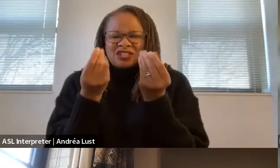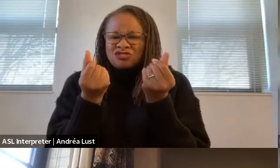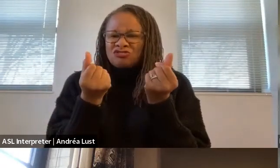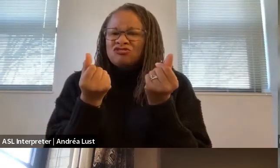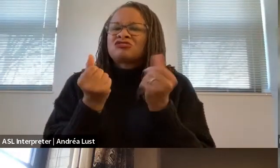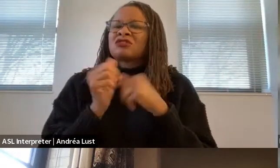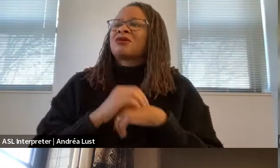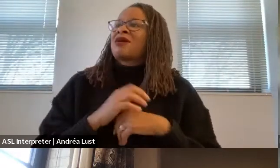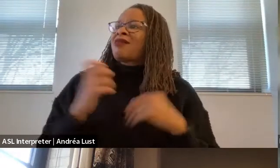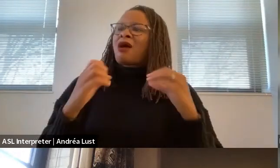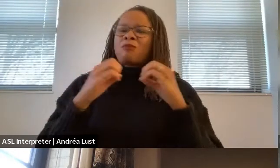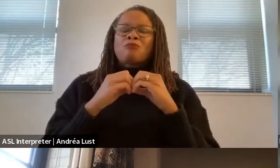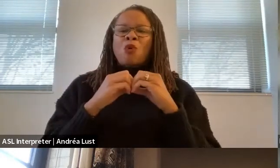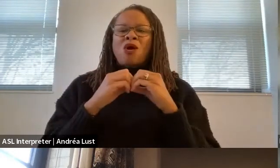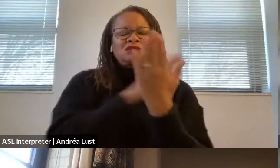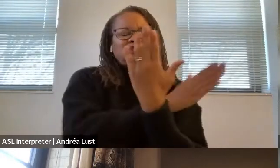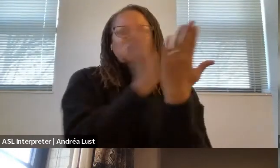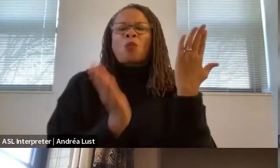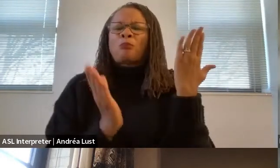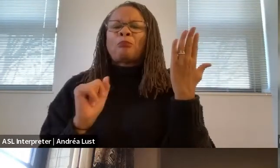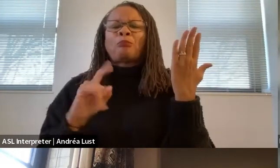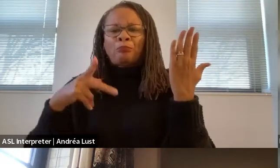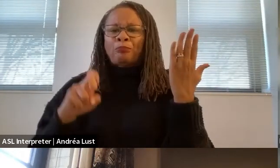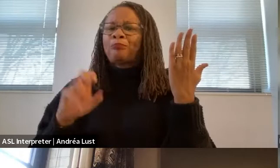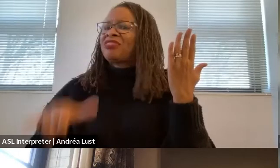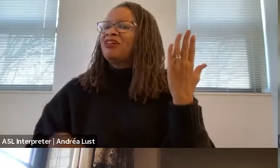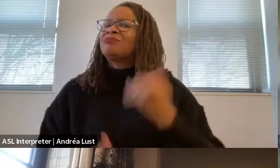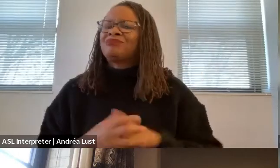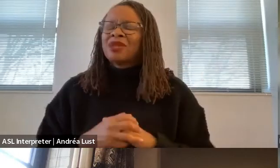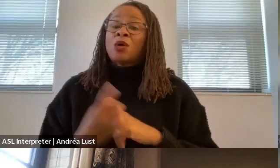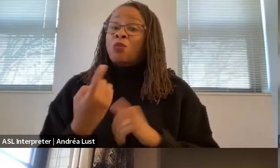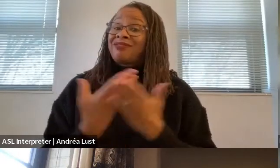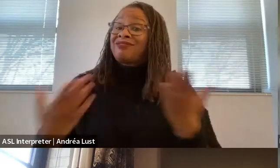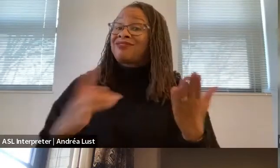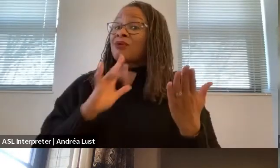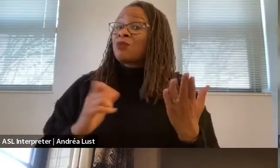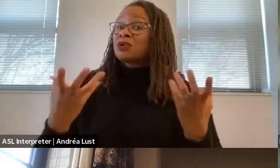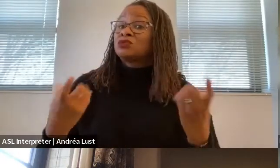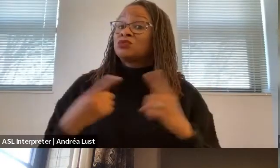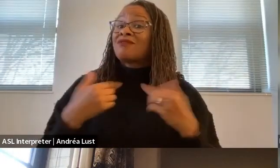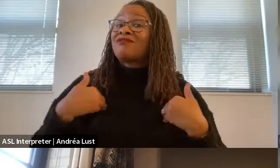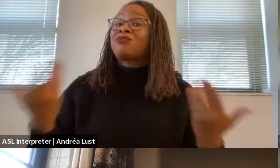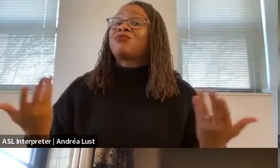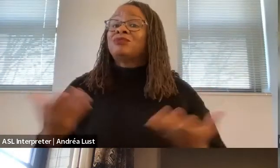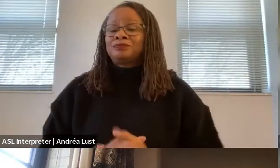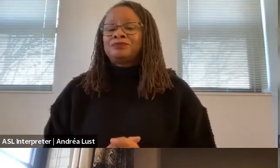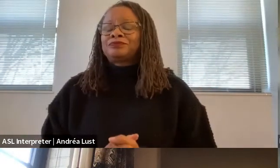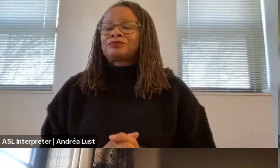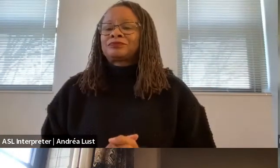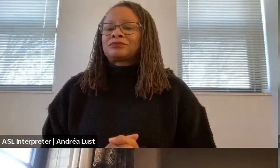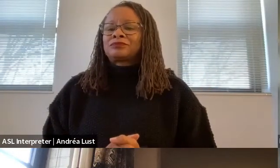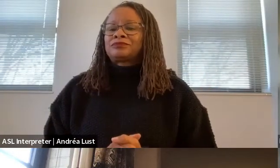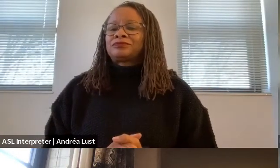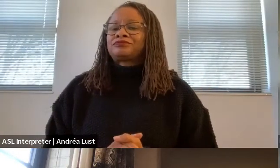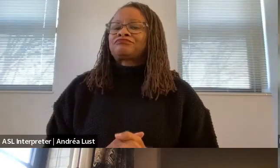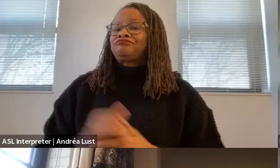more scope. And one of the things I really wanted to have was the